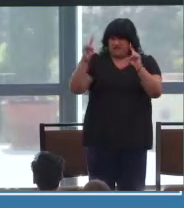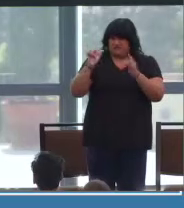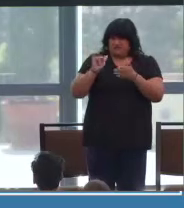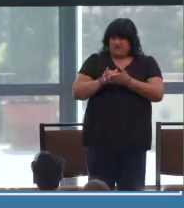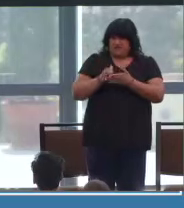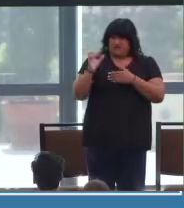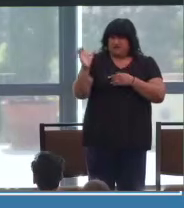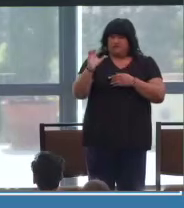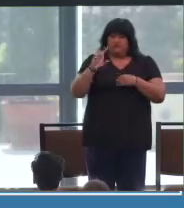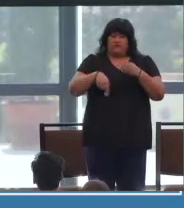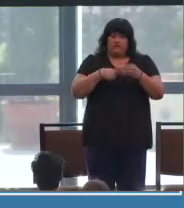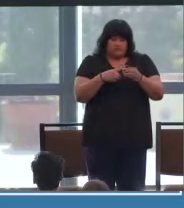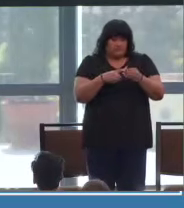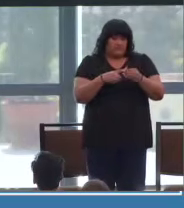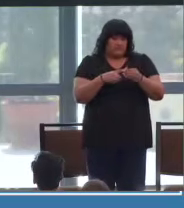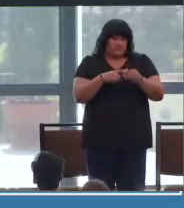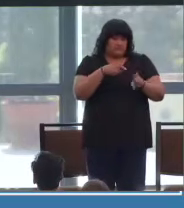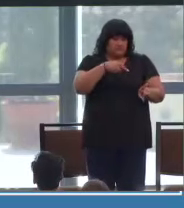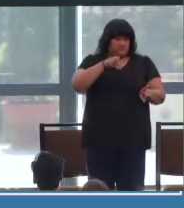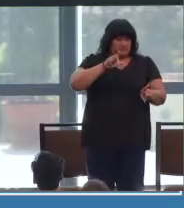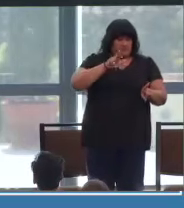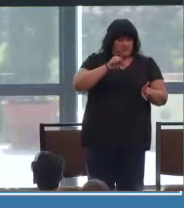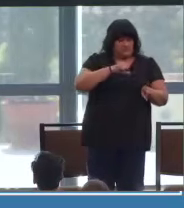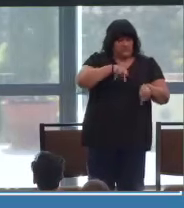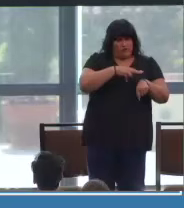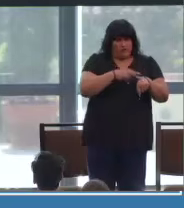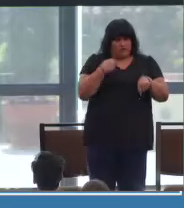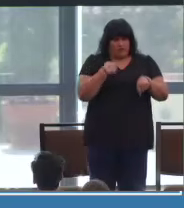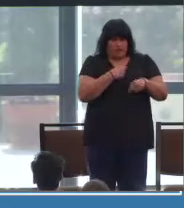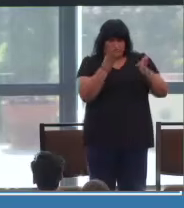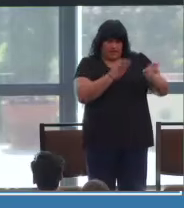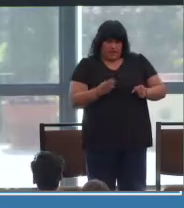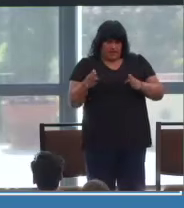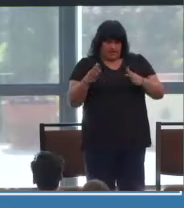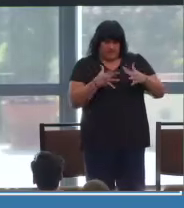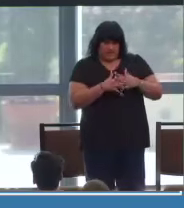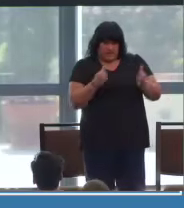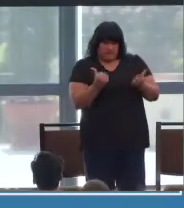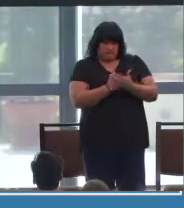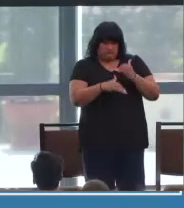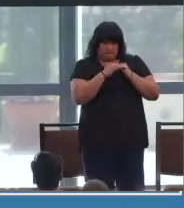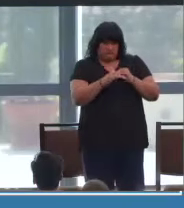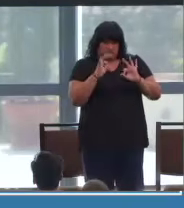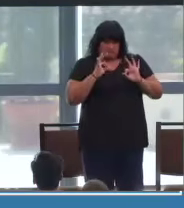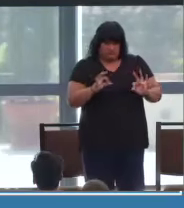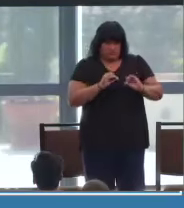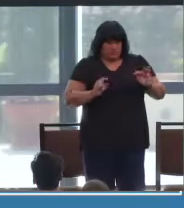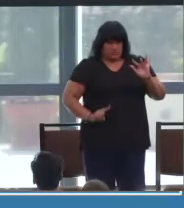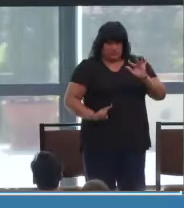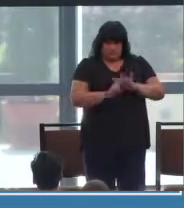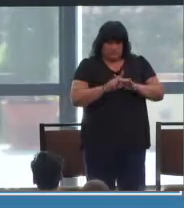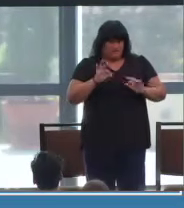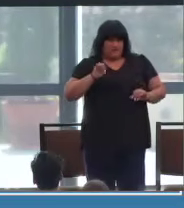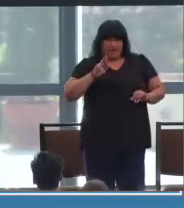of course in lupus, we always like to, carefully plan pregnancies for a time when things are quiet and you're ready to approach